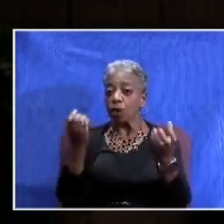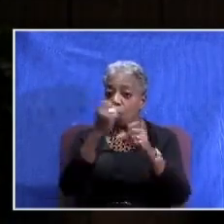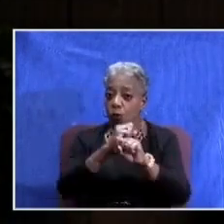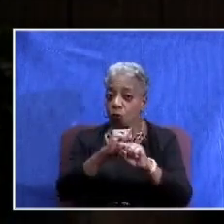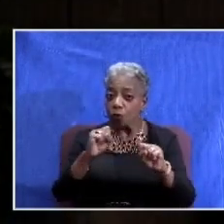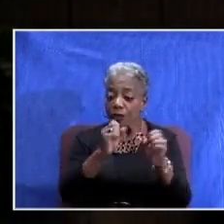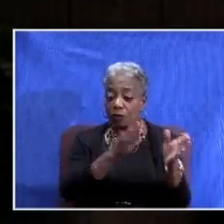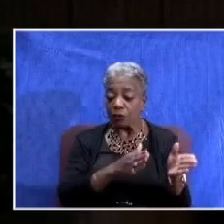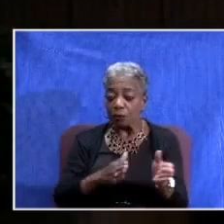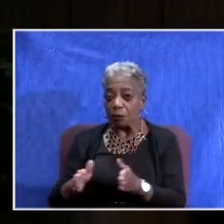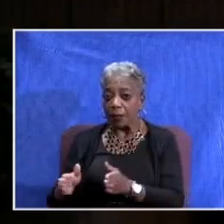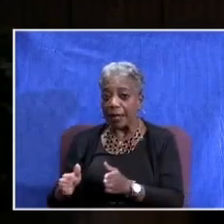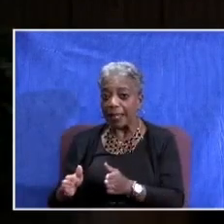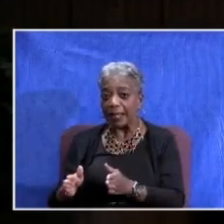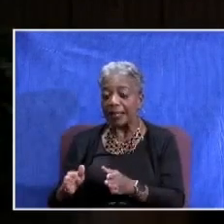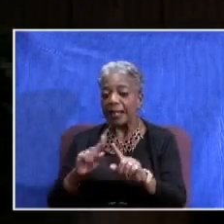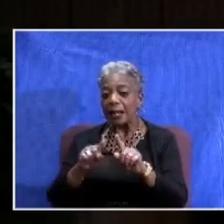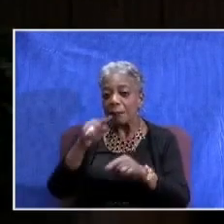rescued a long time ago.